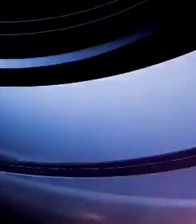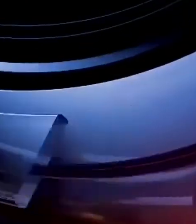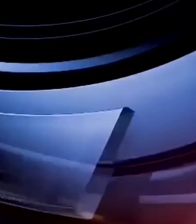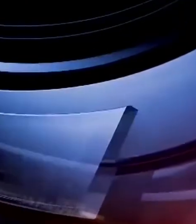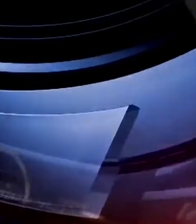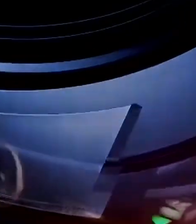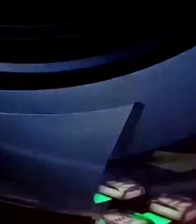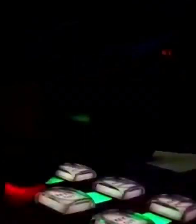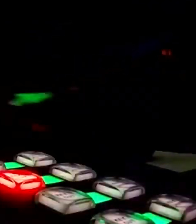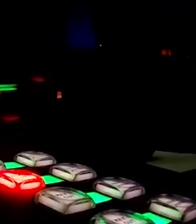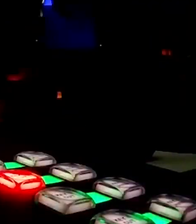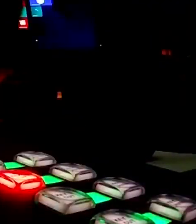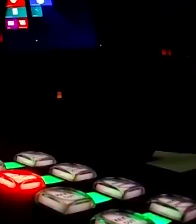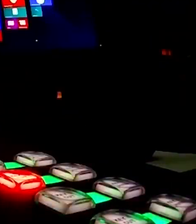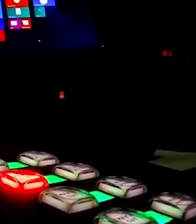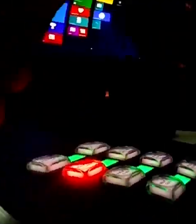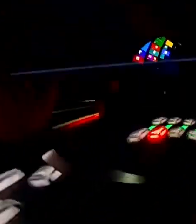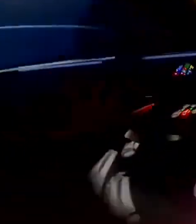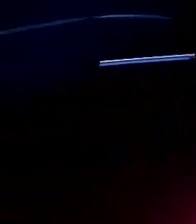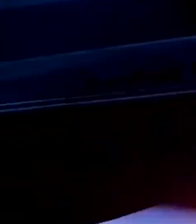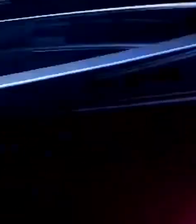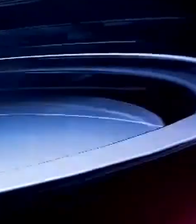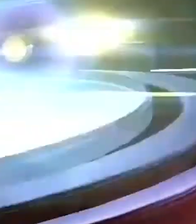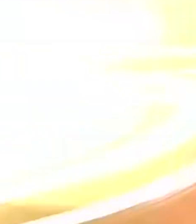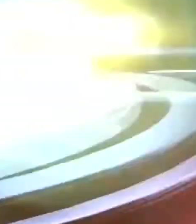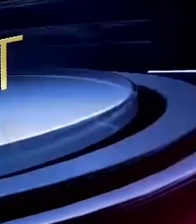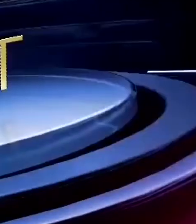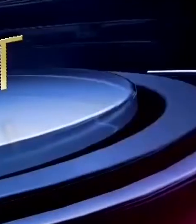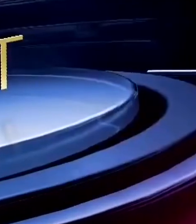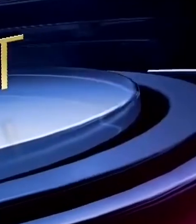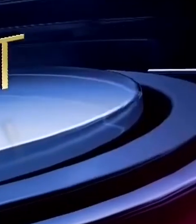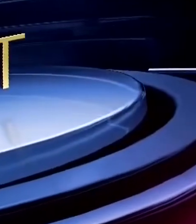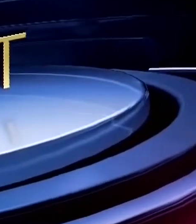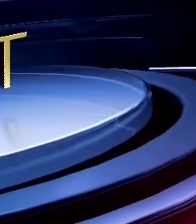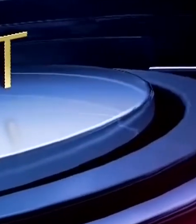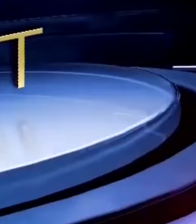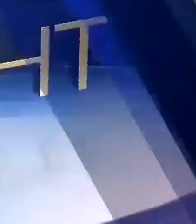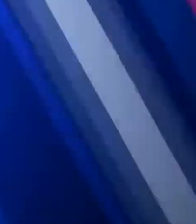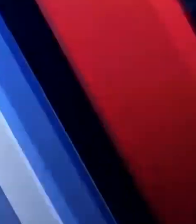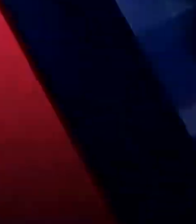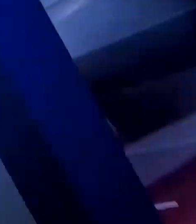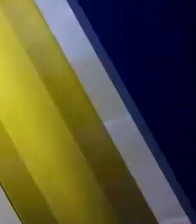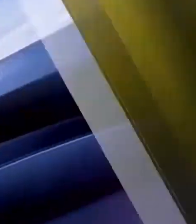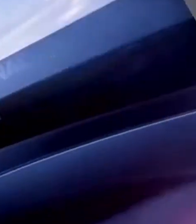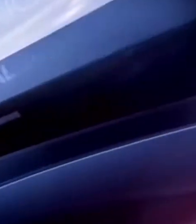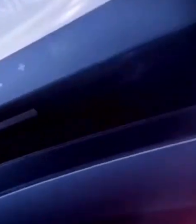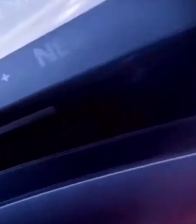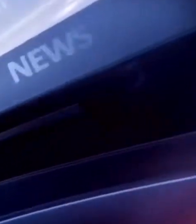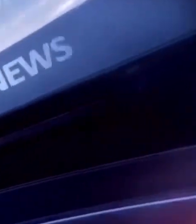Broadcasting from our studios in the Pine St. Michael, this is CBC Newsnight, starting now.